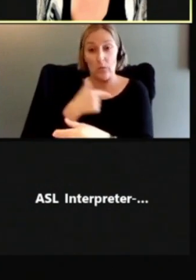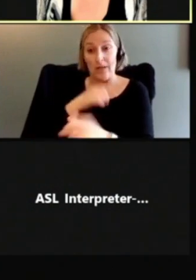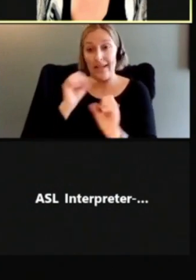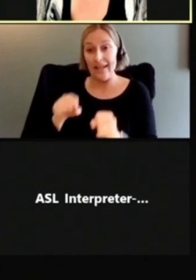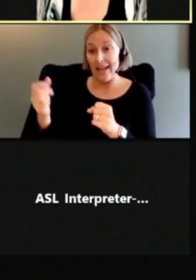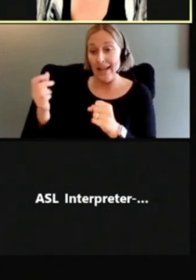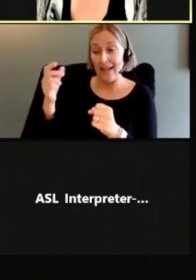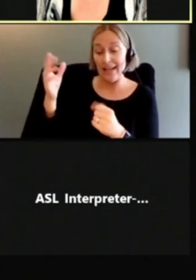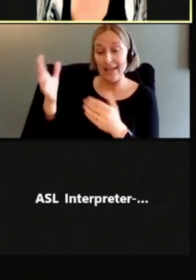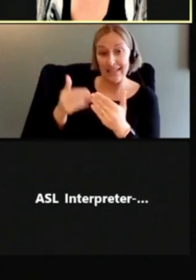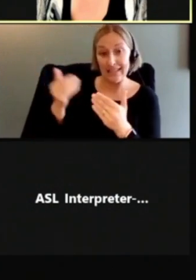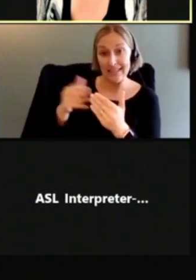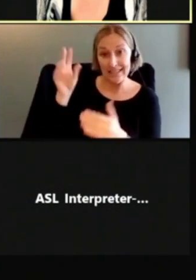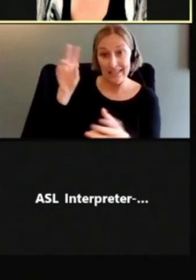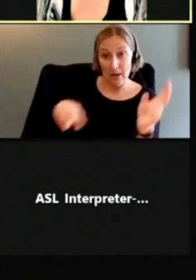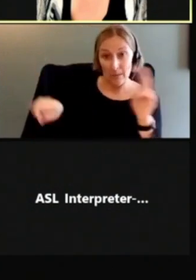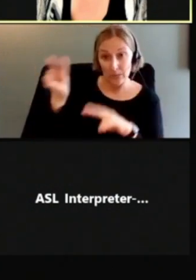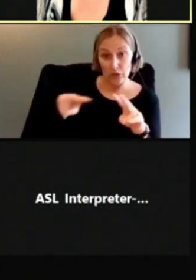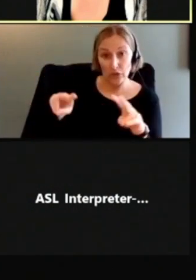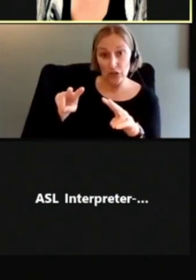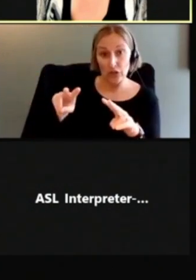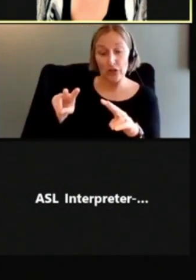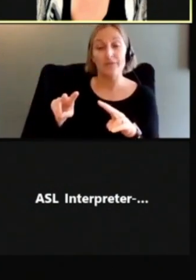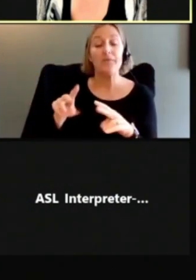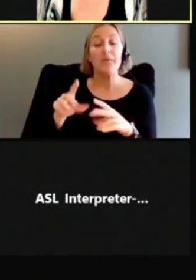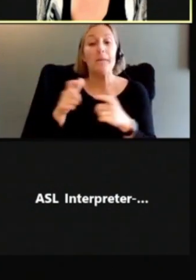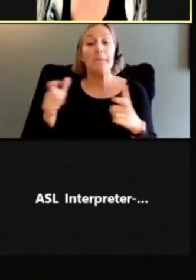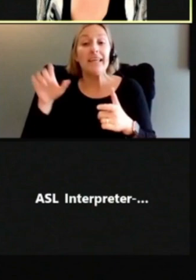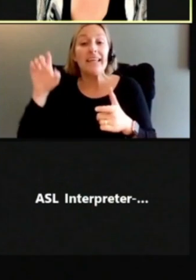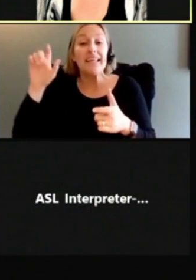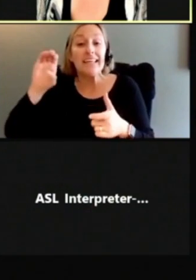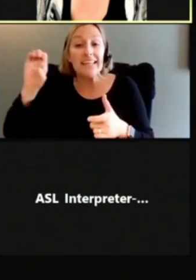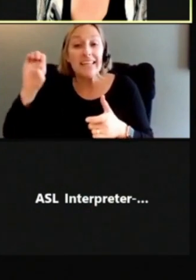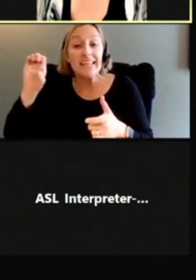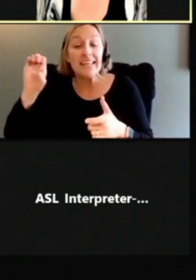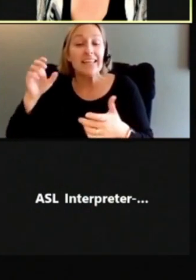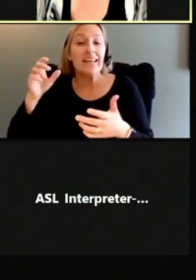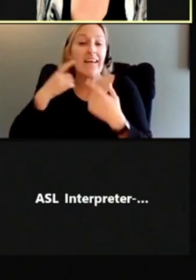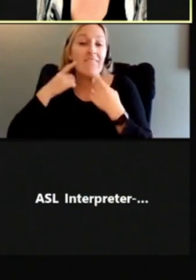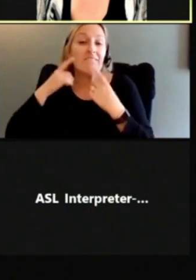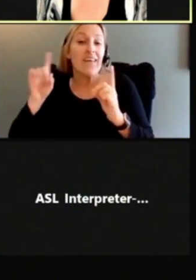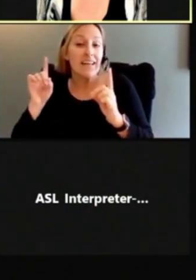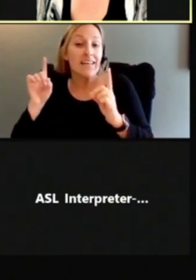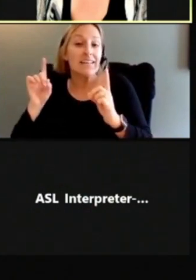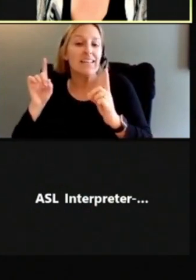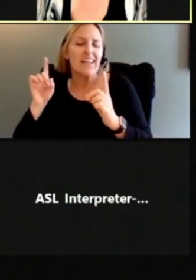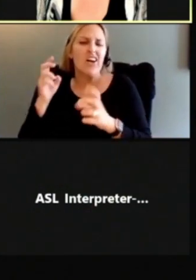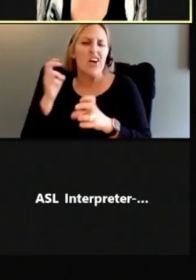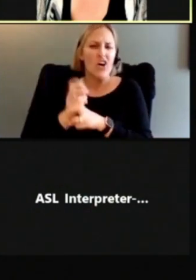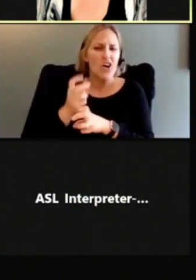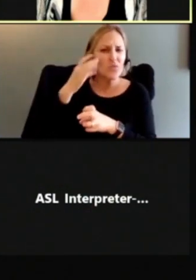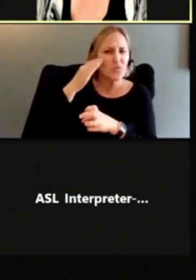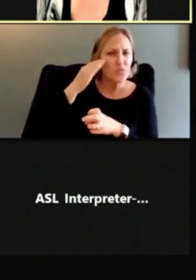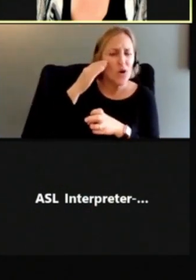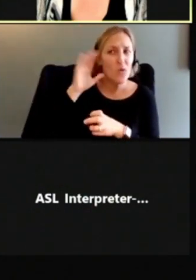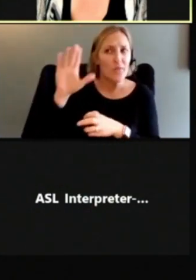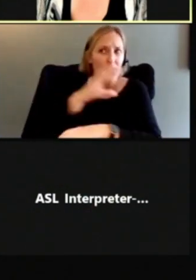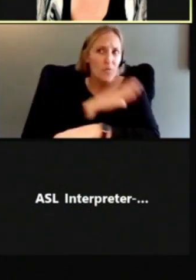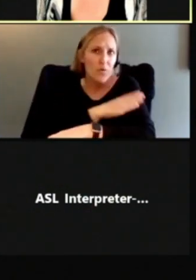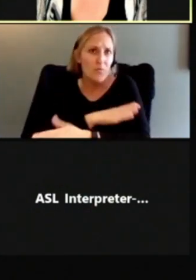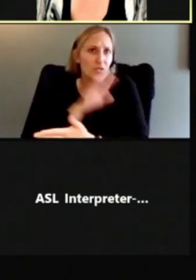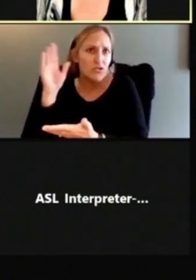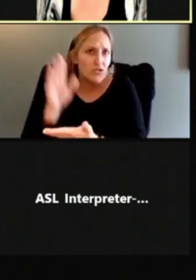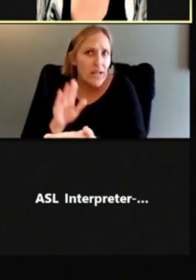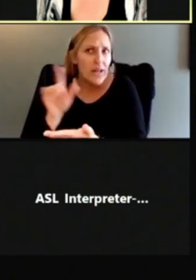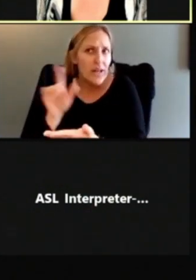measure. Your big E, effect, is harder to assess from a distance. Is their blood pressure down? Are they taking